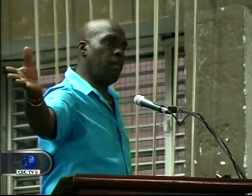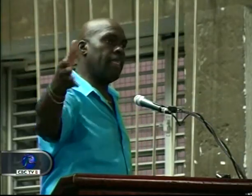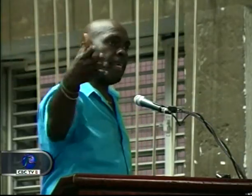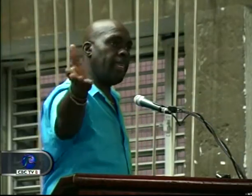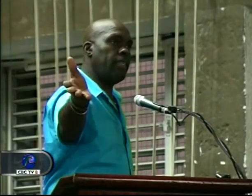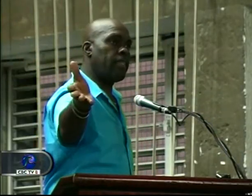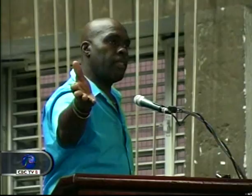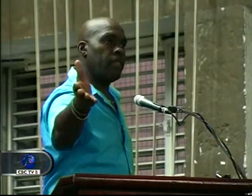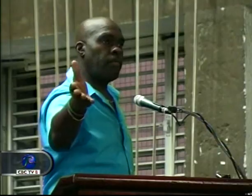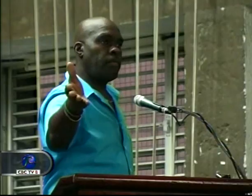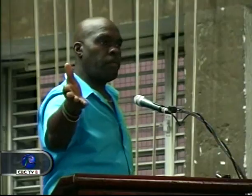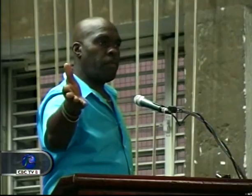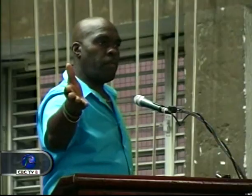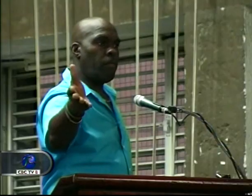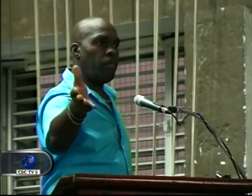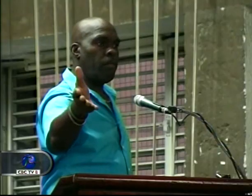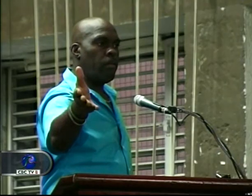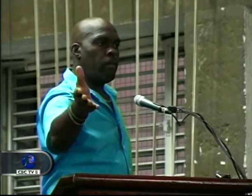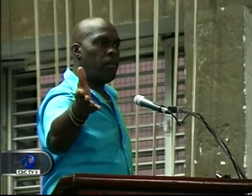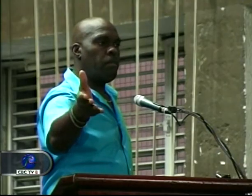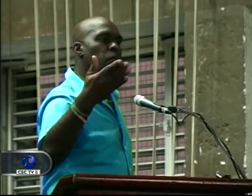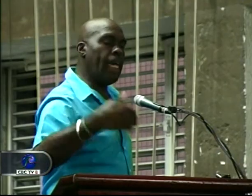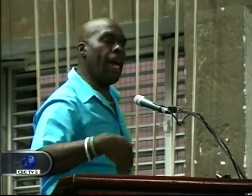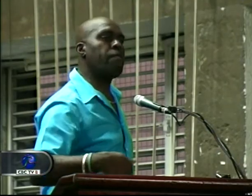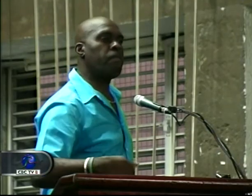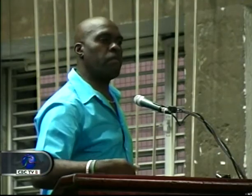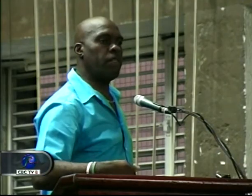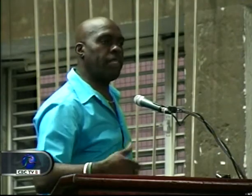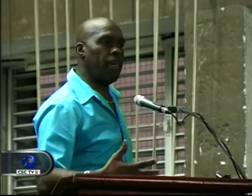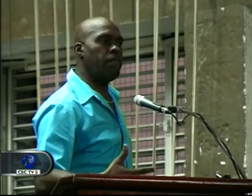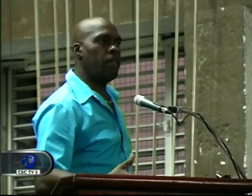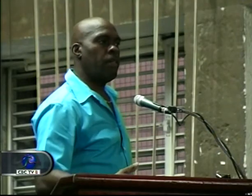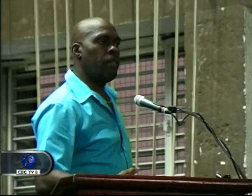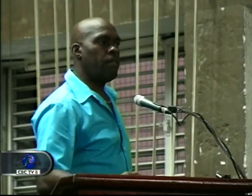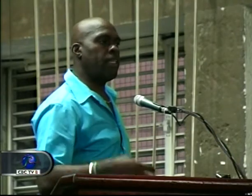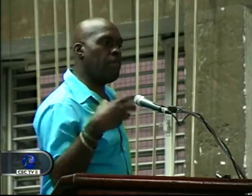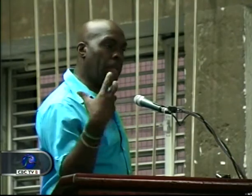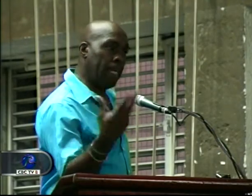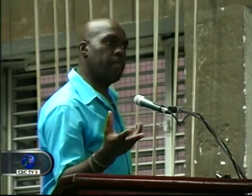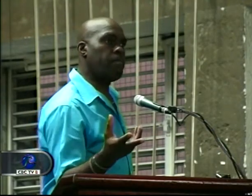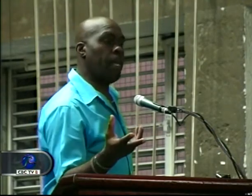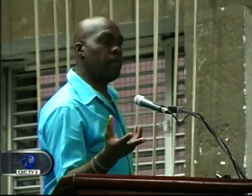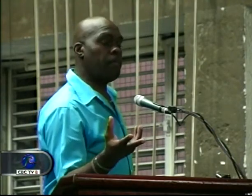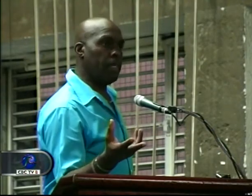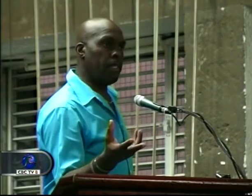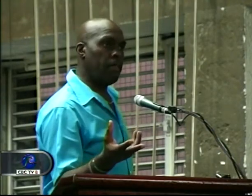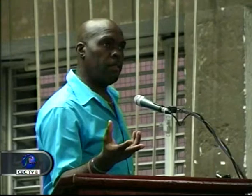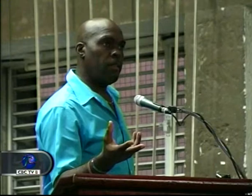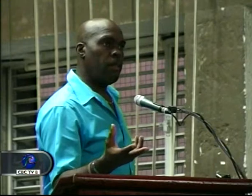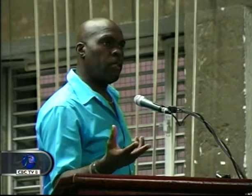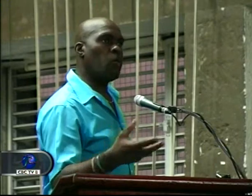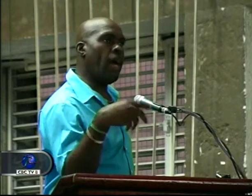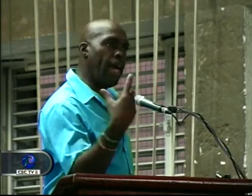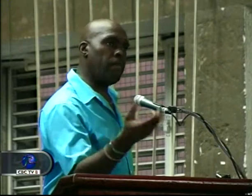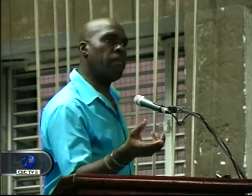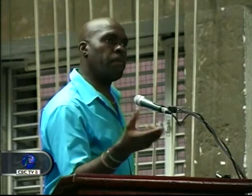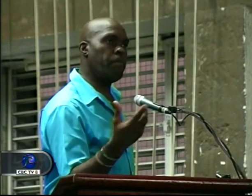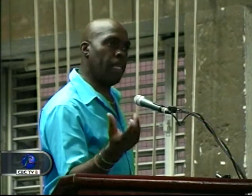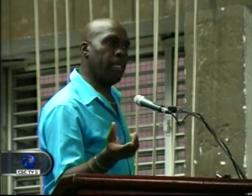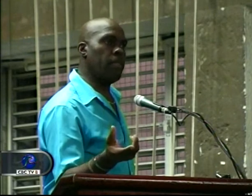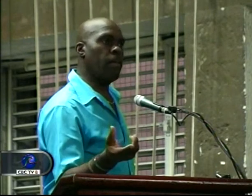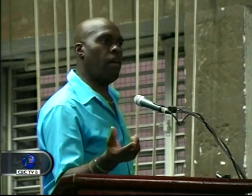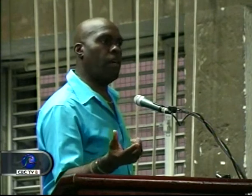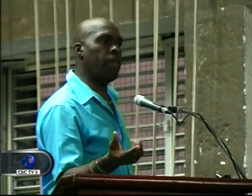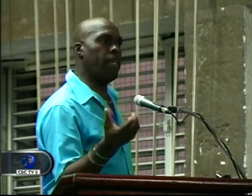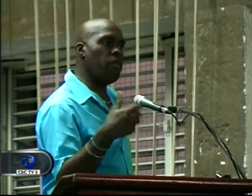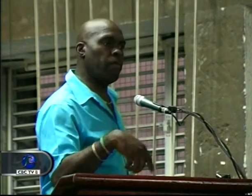80s or the 90s. But we have received the town planning permission to go ahead with the